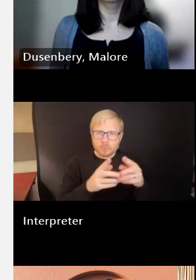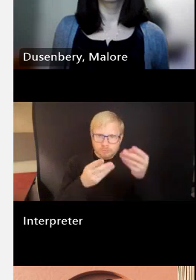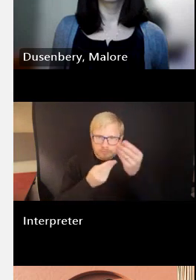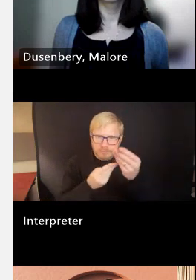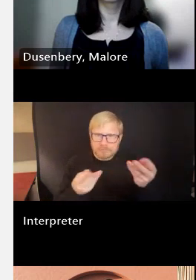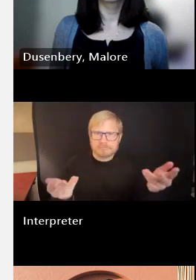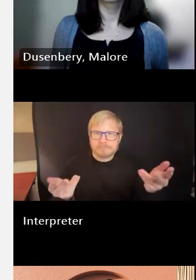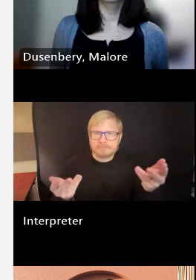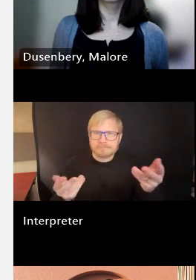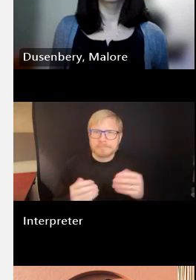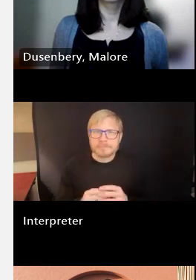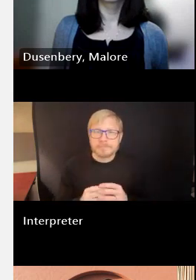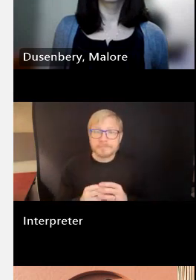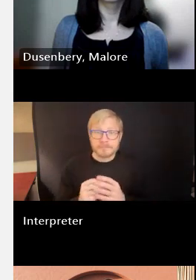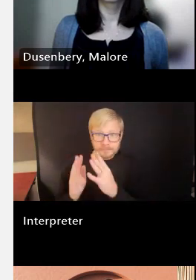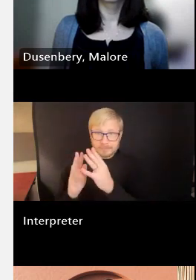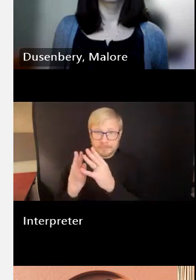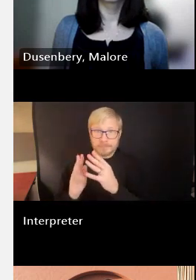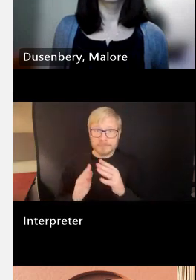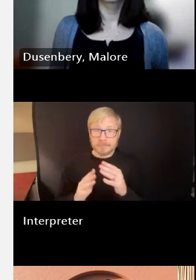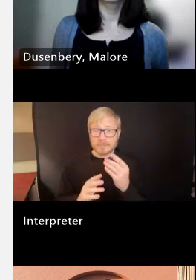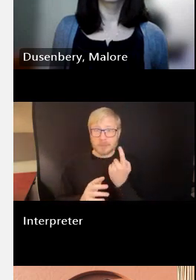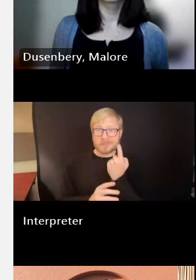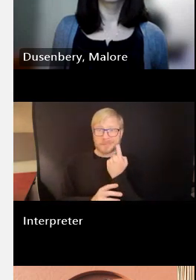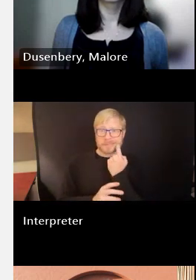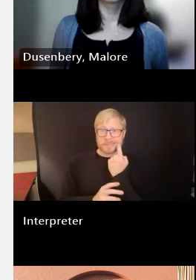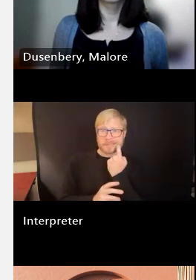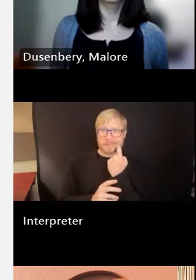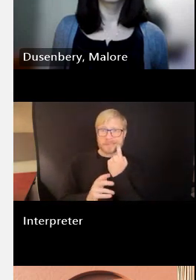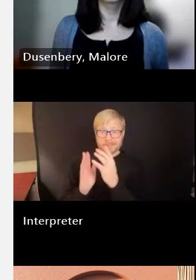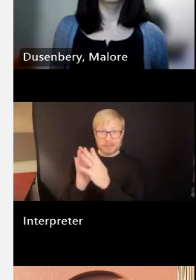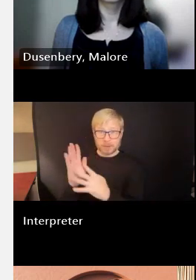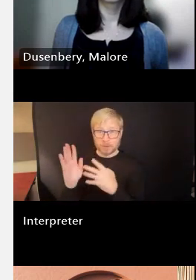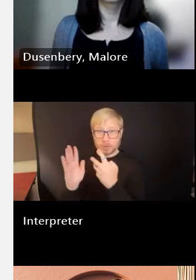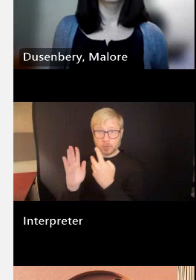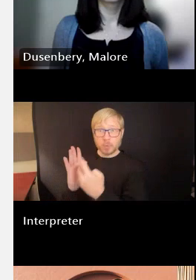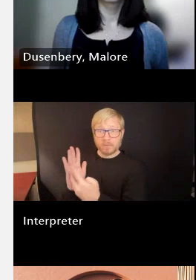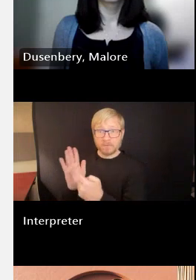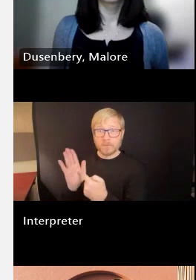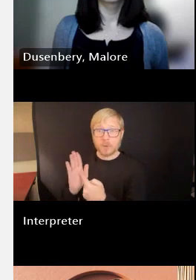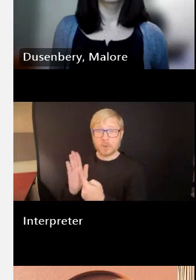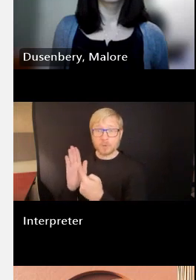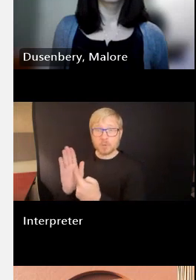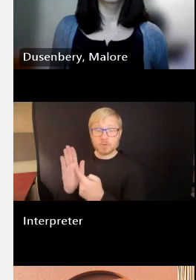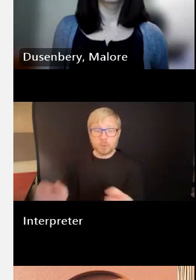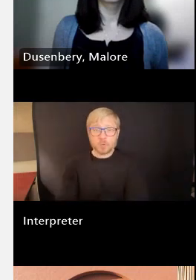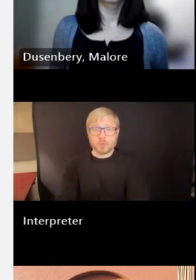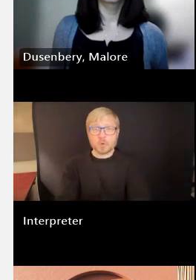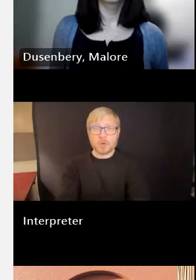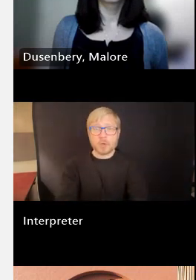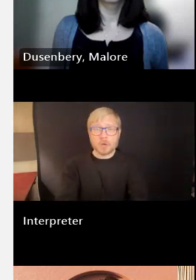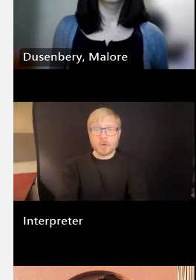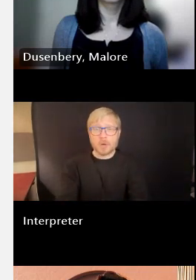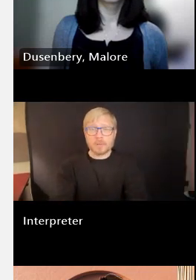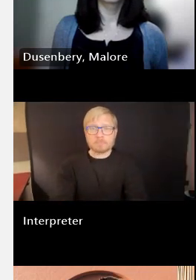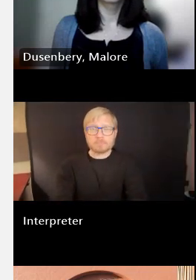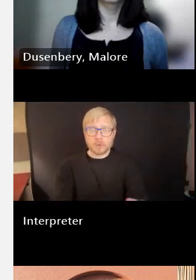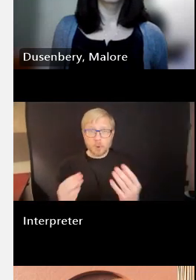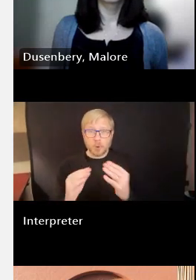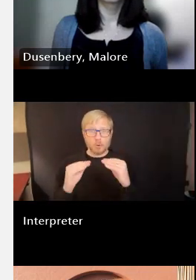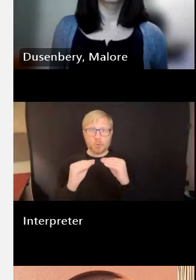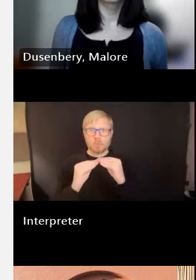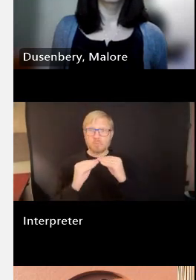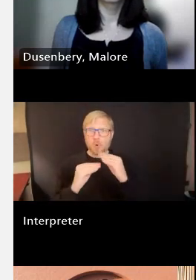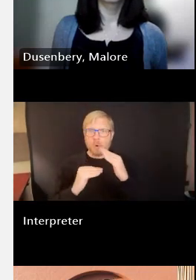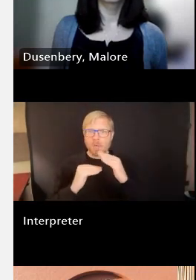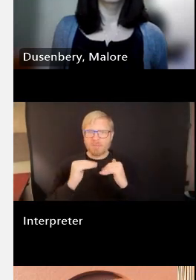in the graph where Claudia was showing that many practitioners, over 50%, said that